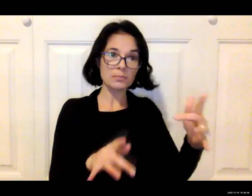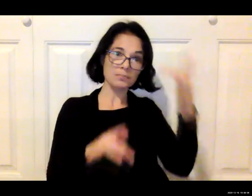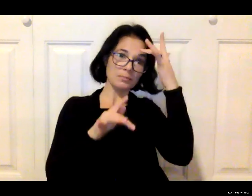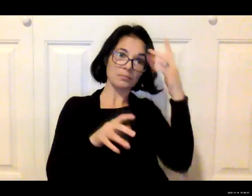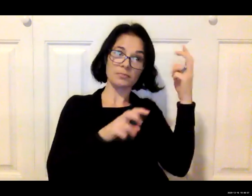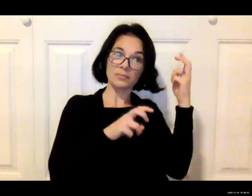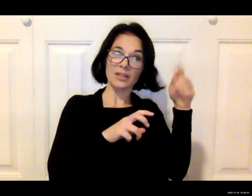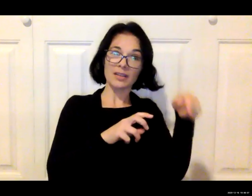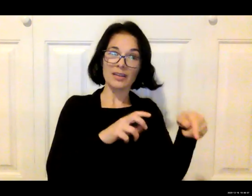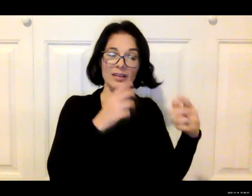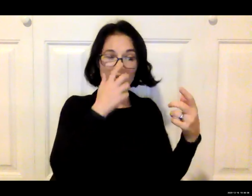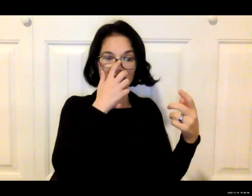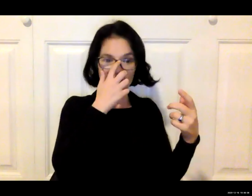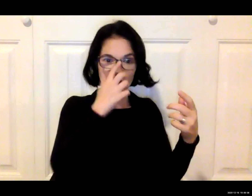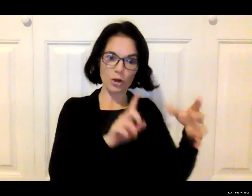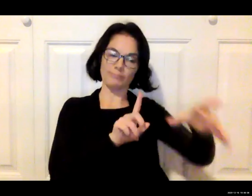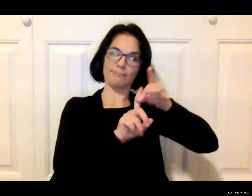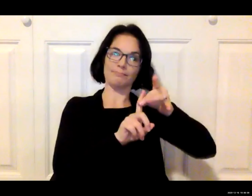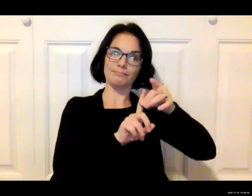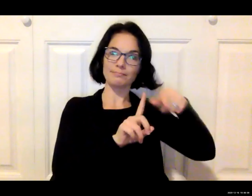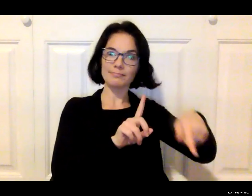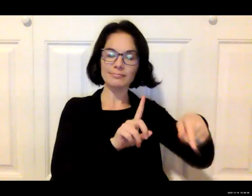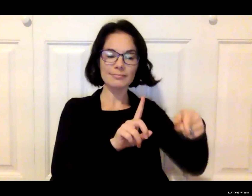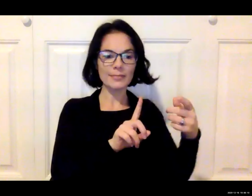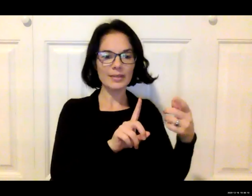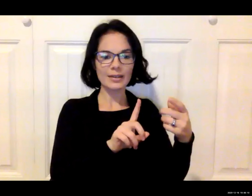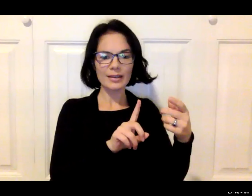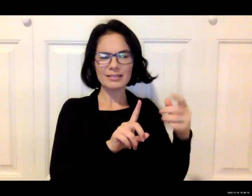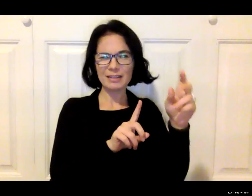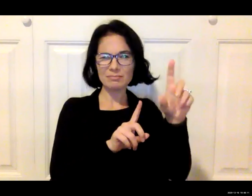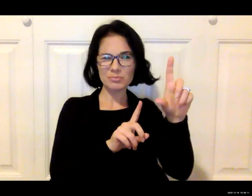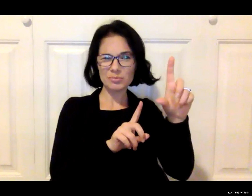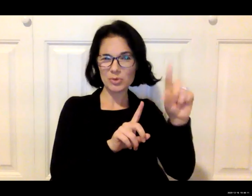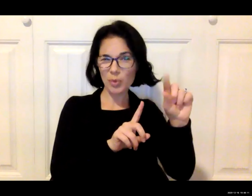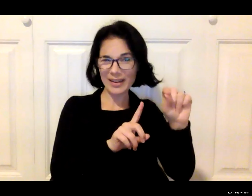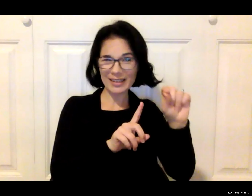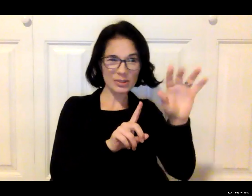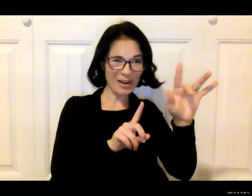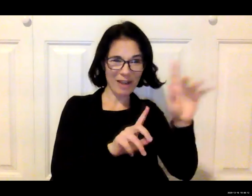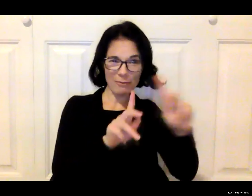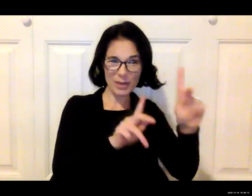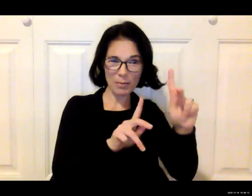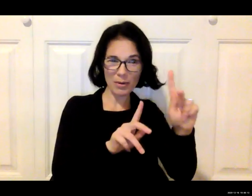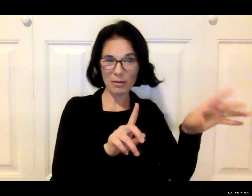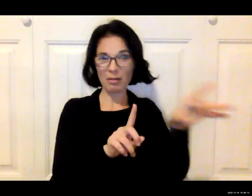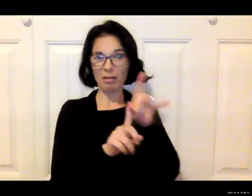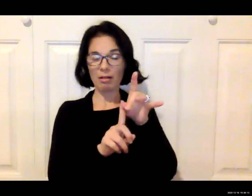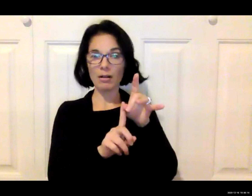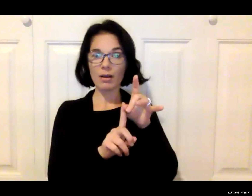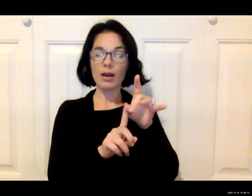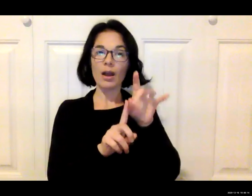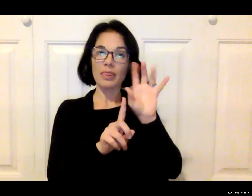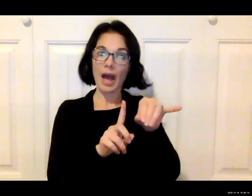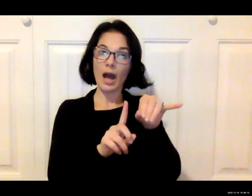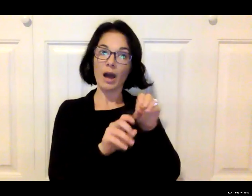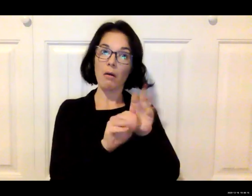so far. It reached a couple in their 80s or 90s who lived hundreds of miles away, who hadn't seen people. They had been